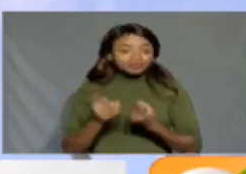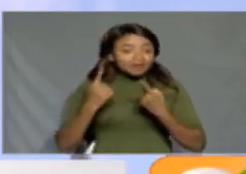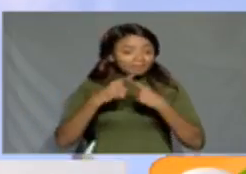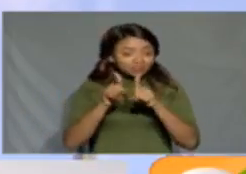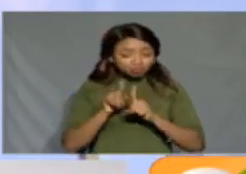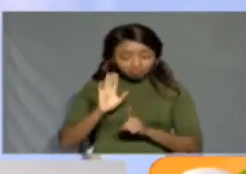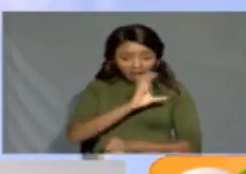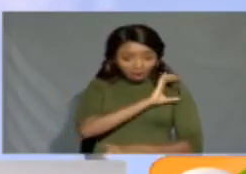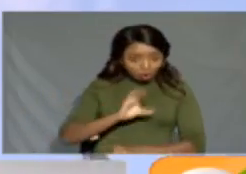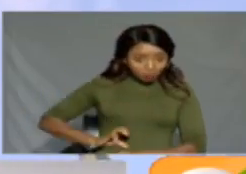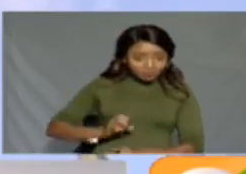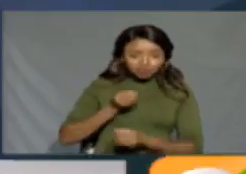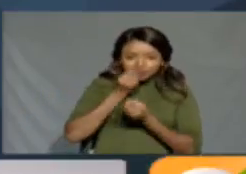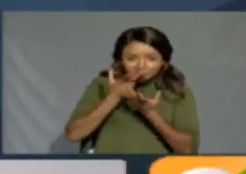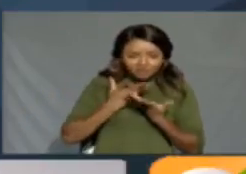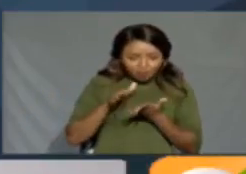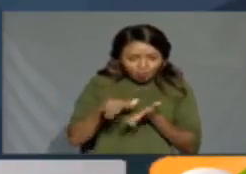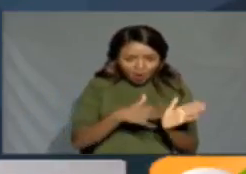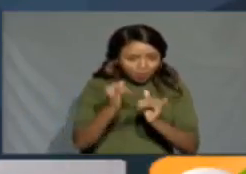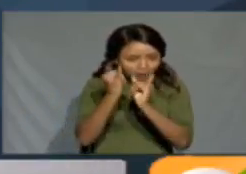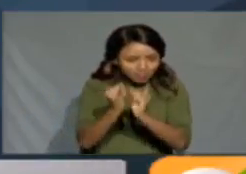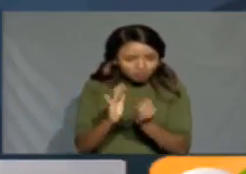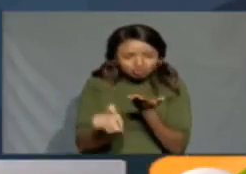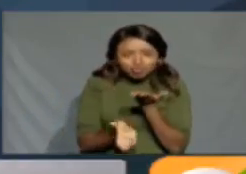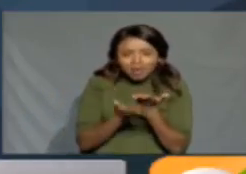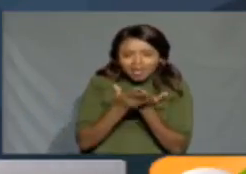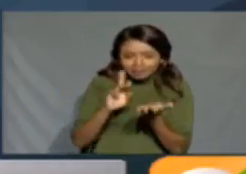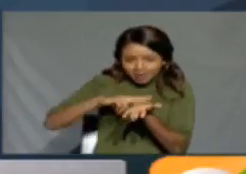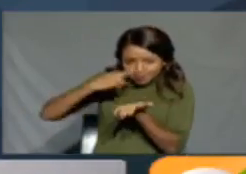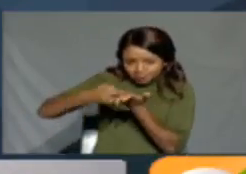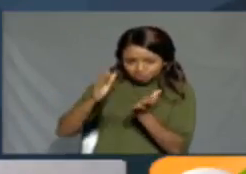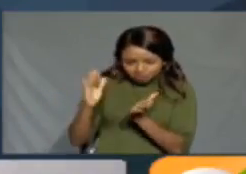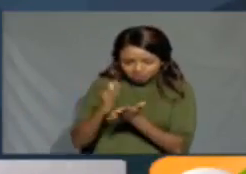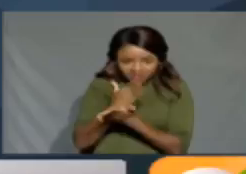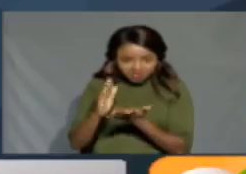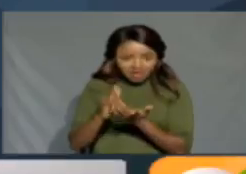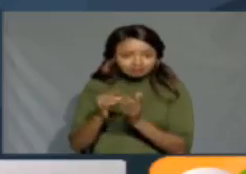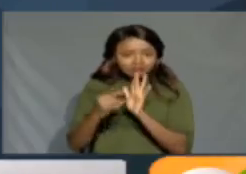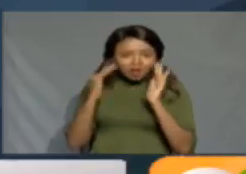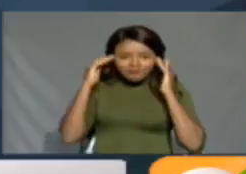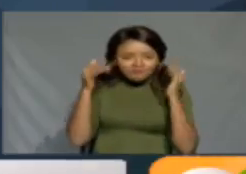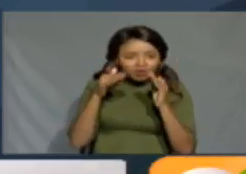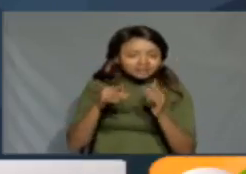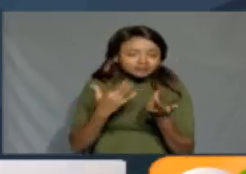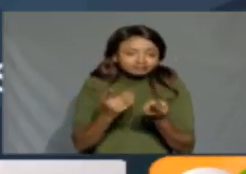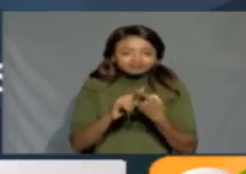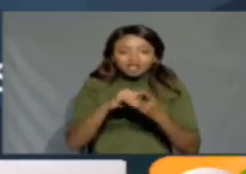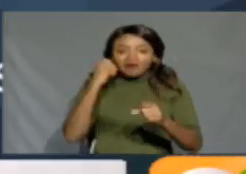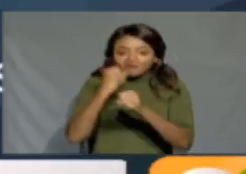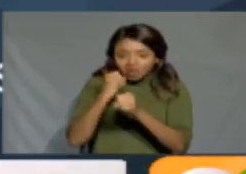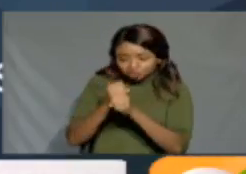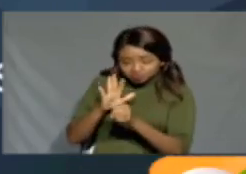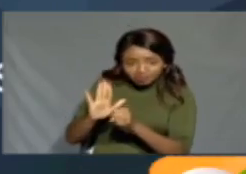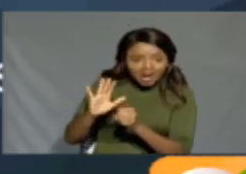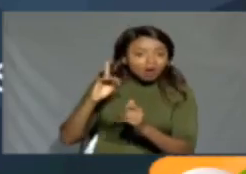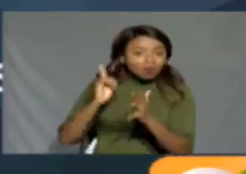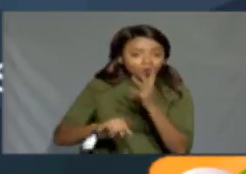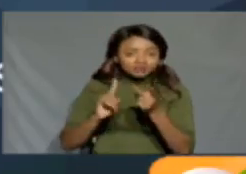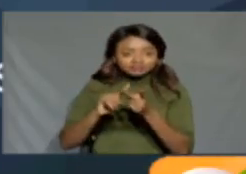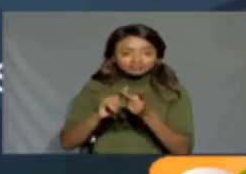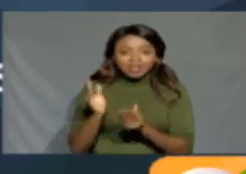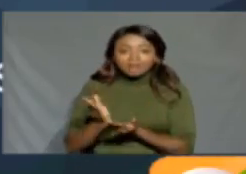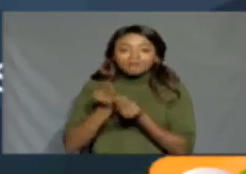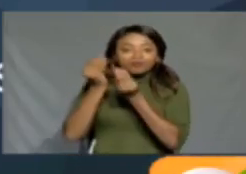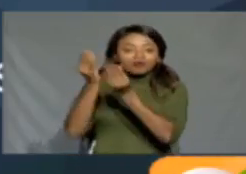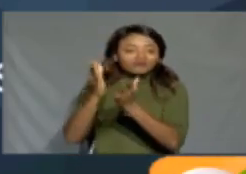proposed a new formula of resource sharing, a formula that focuses more on financing functions of counties and the services provided by